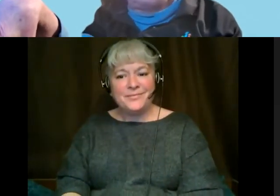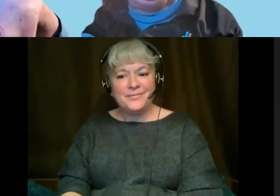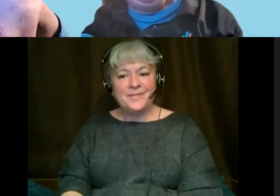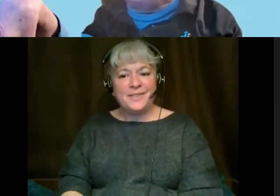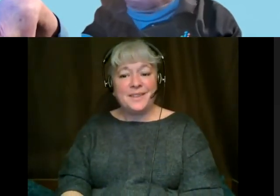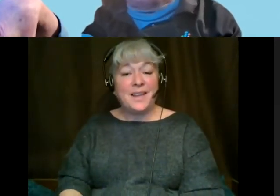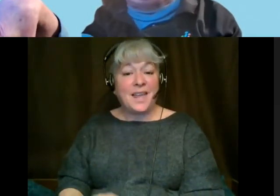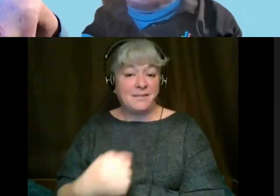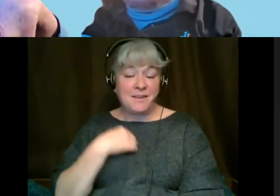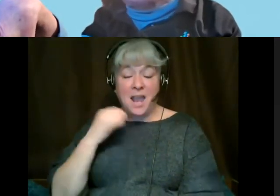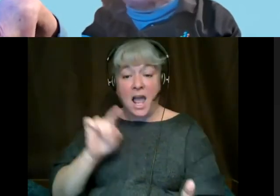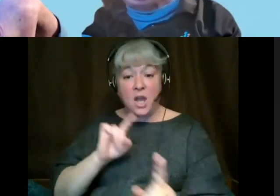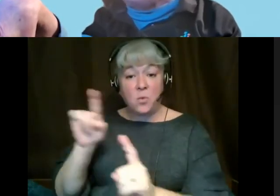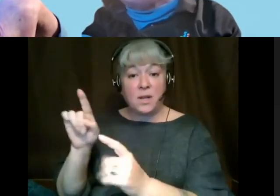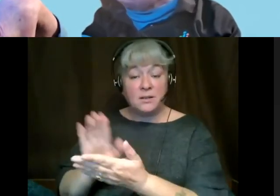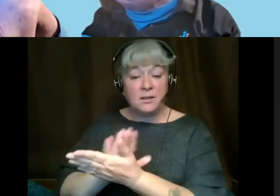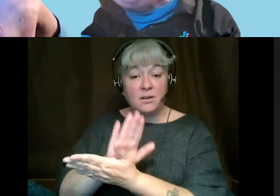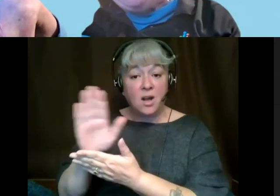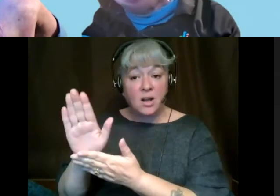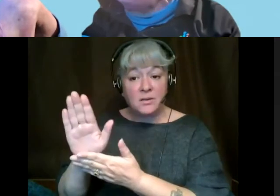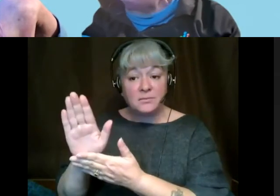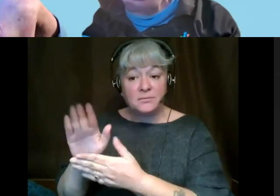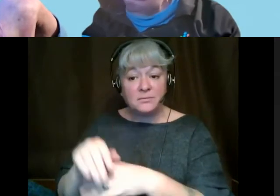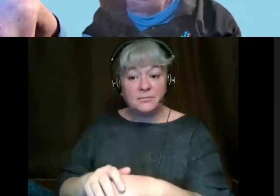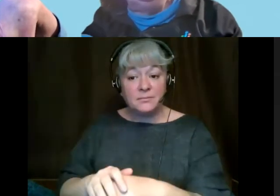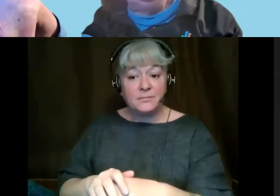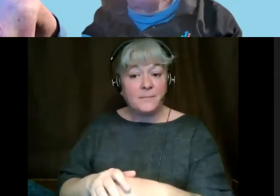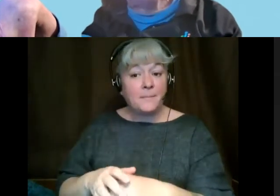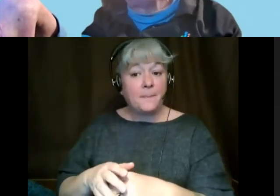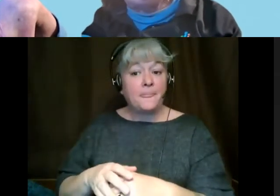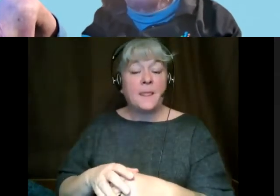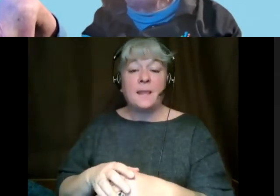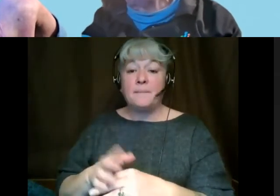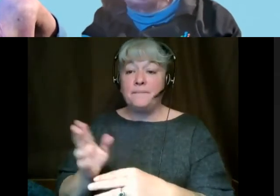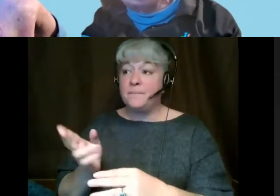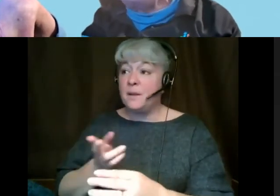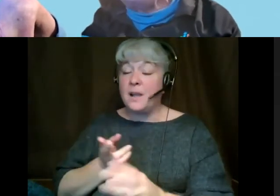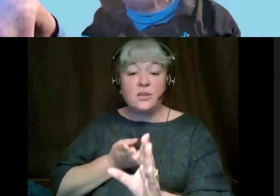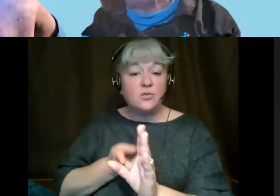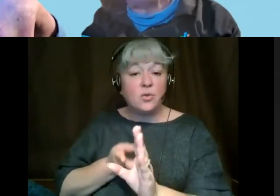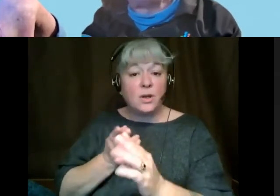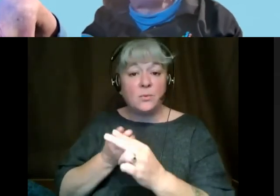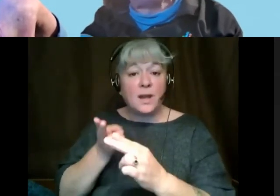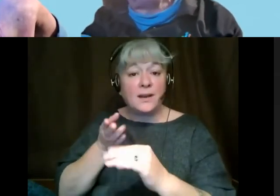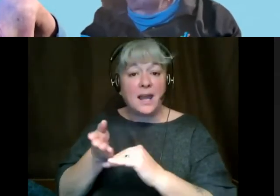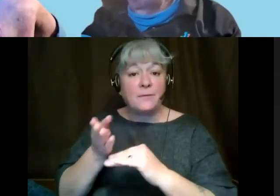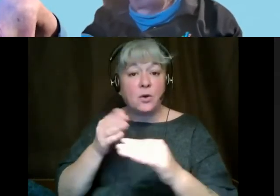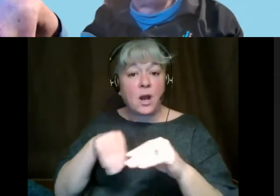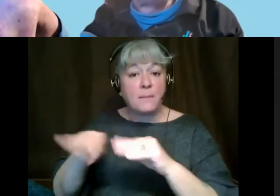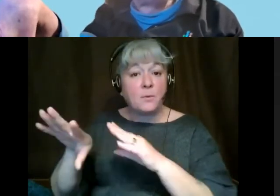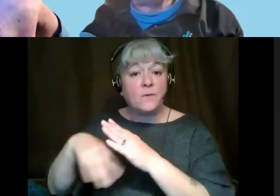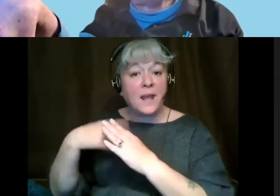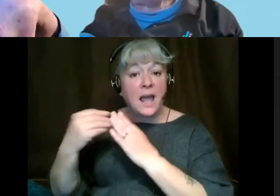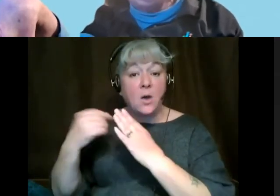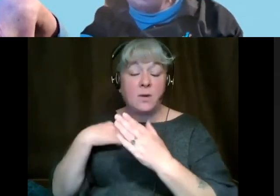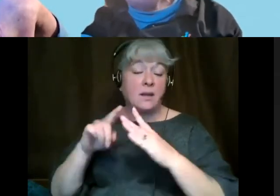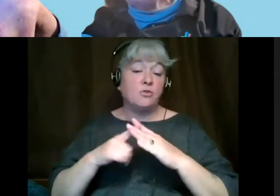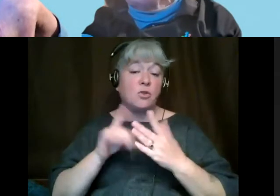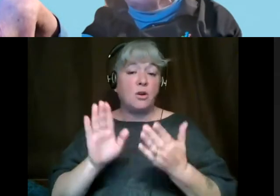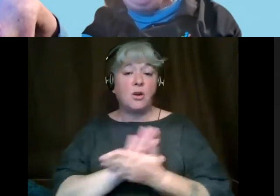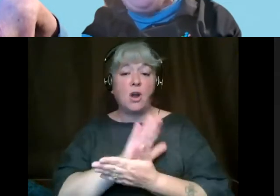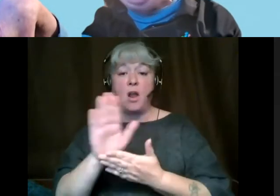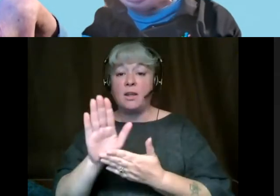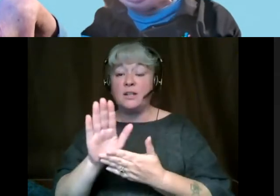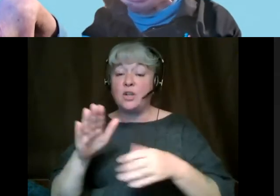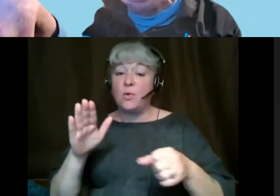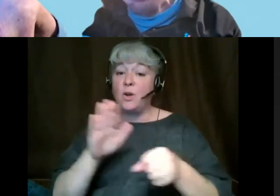college a week after I moved out. I started college, so it was a whole